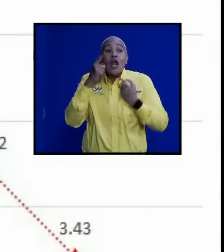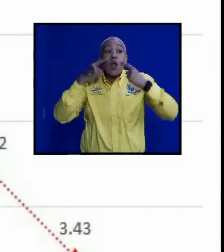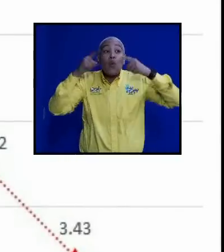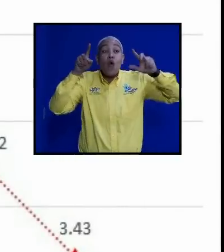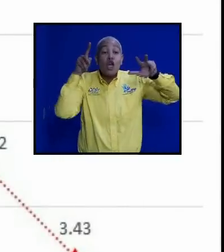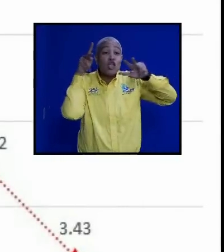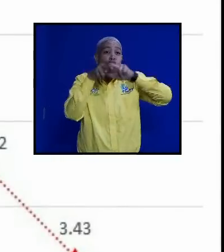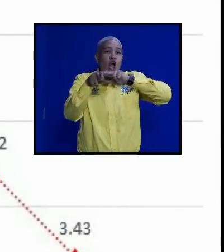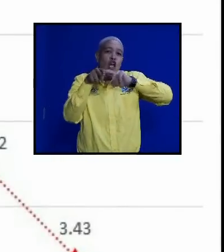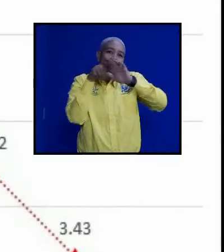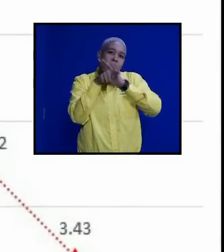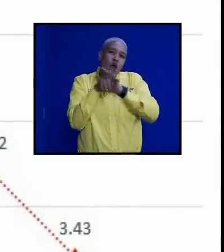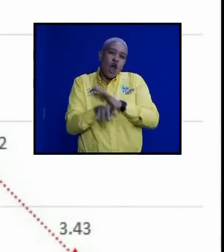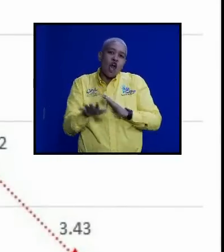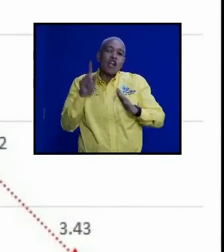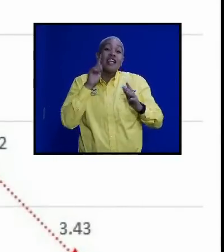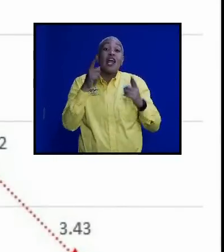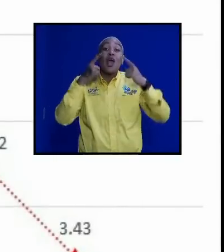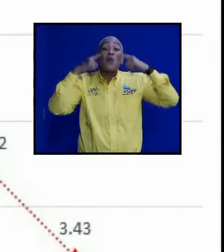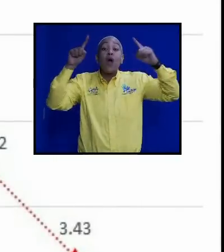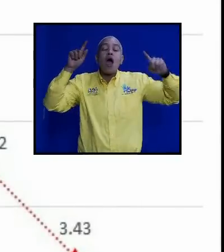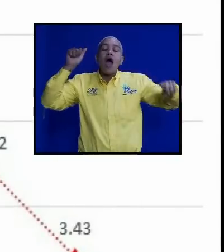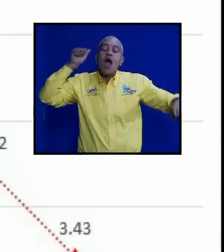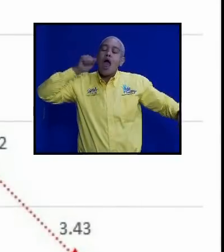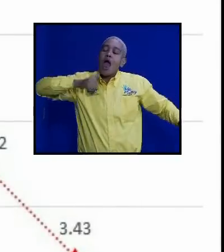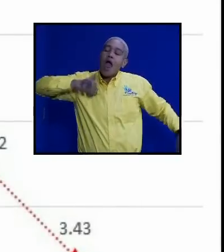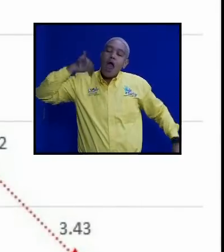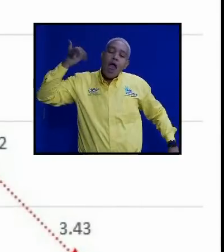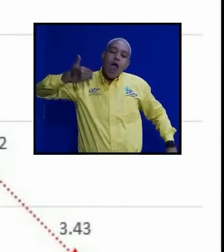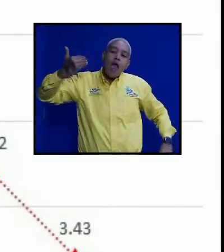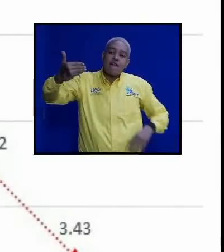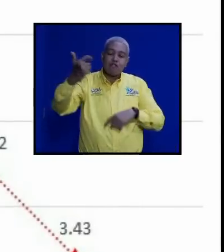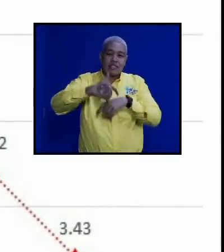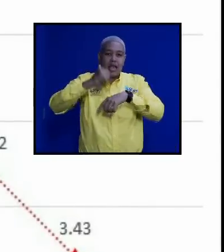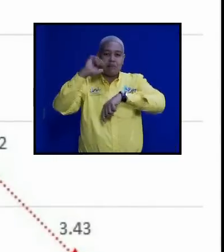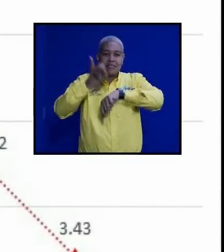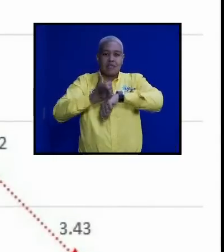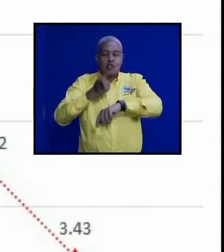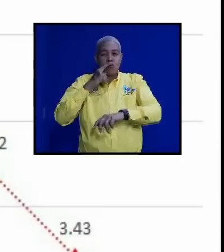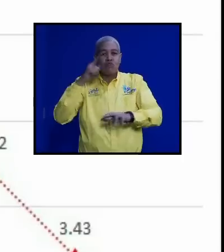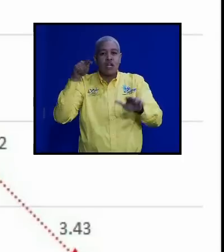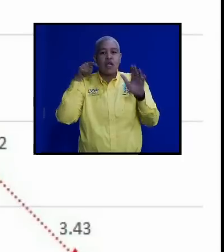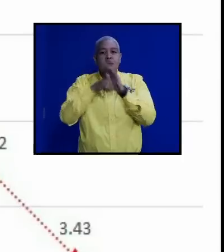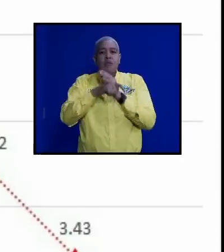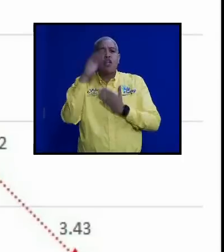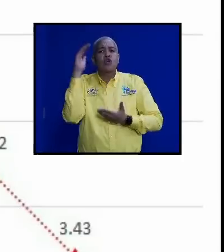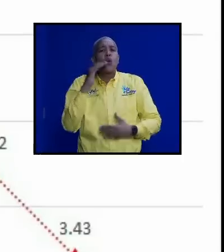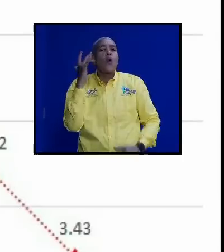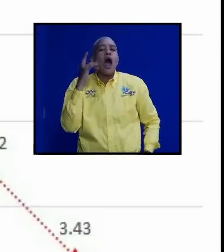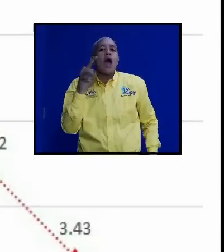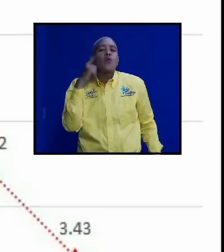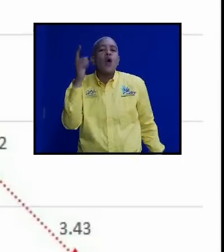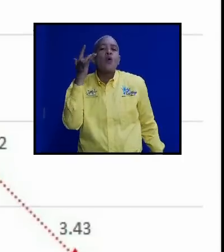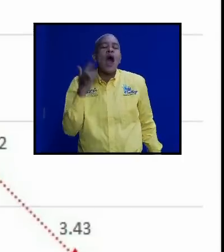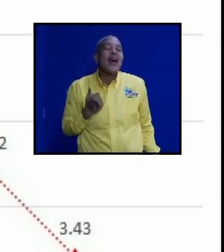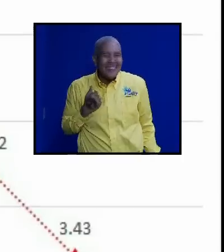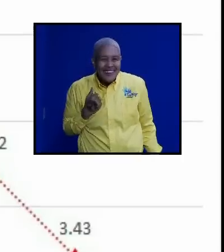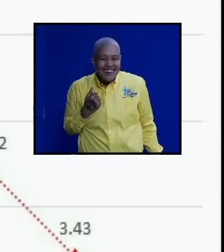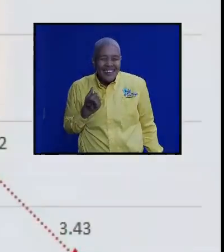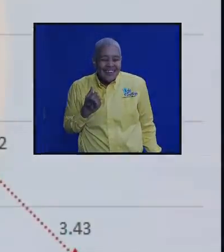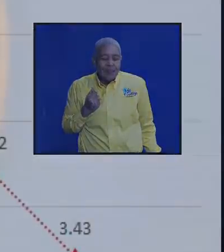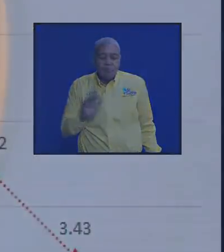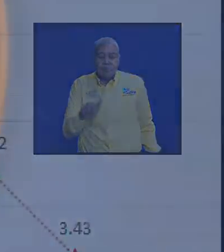cut murders. They work every time that they are implemented. Why? Why do they work? There's